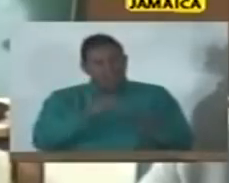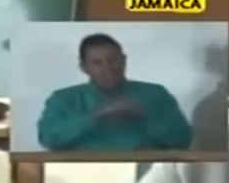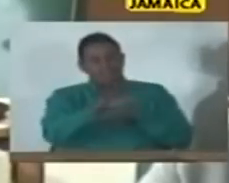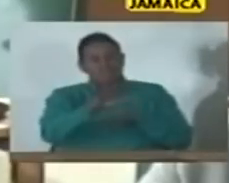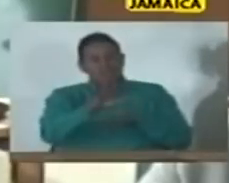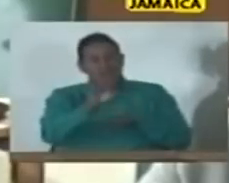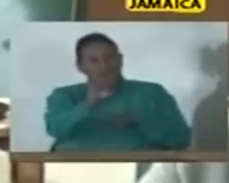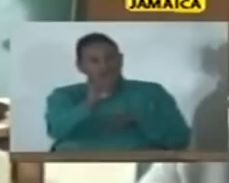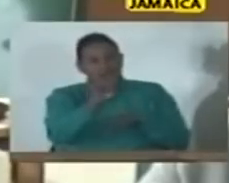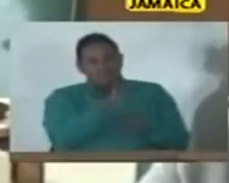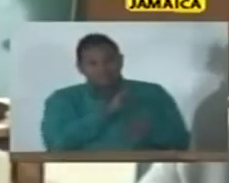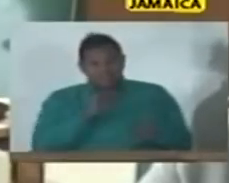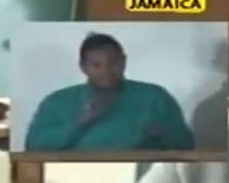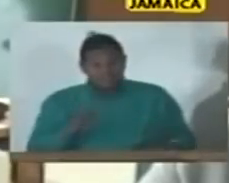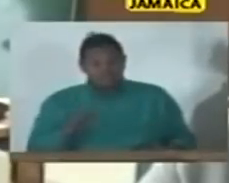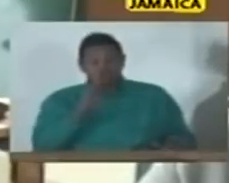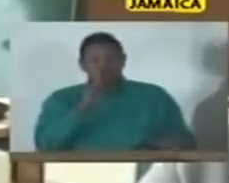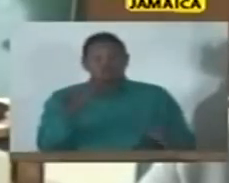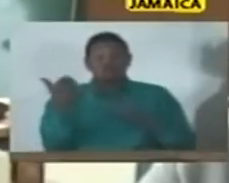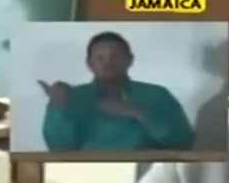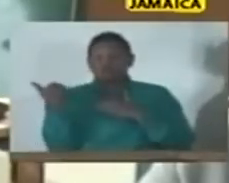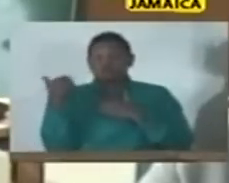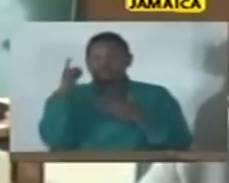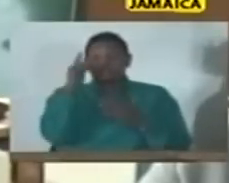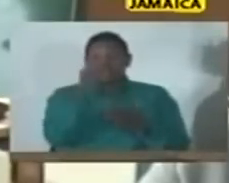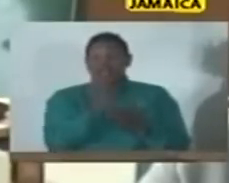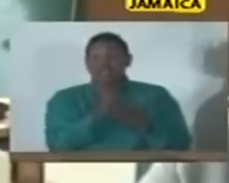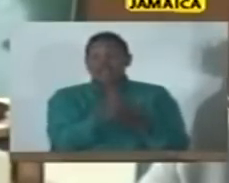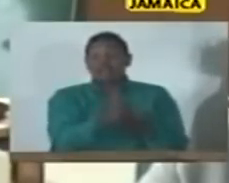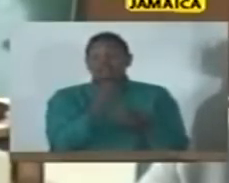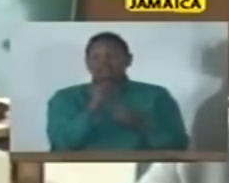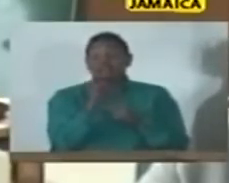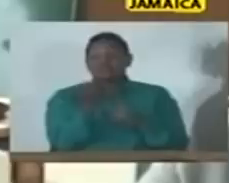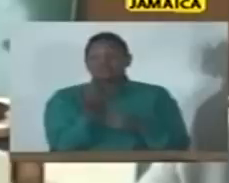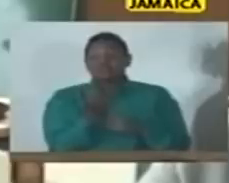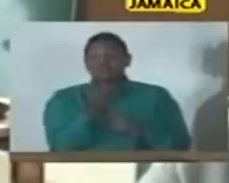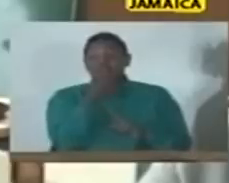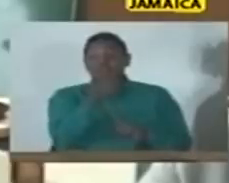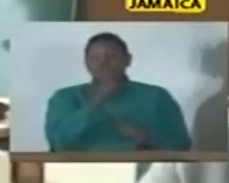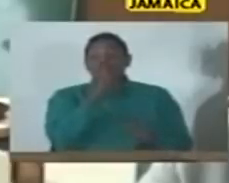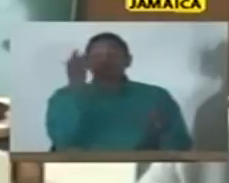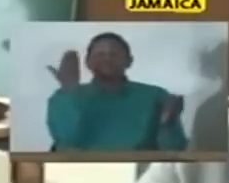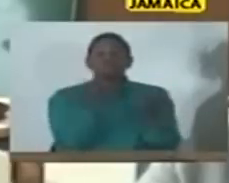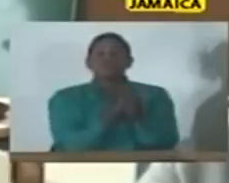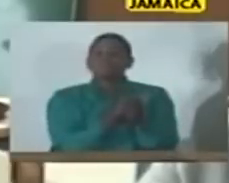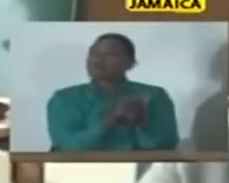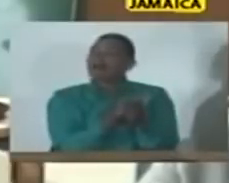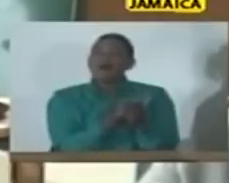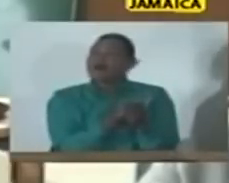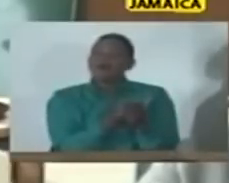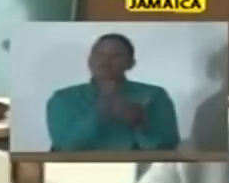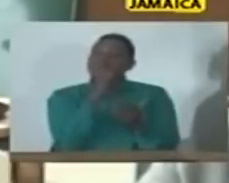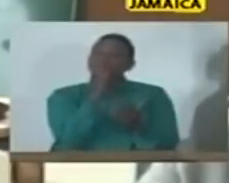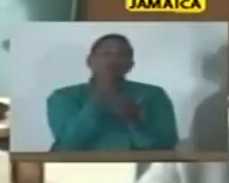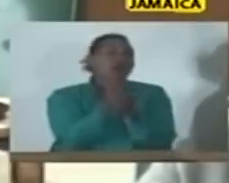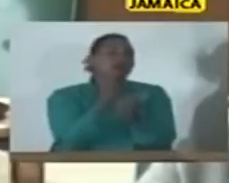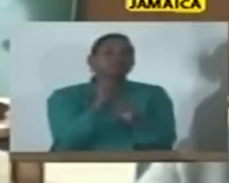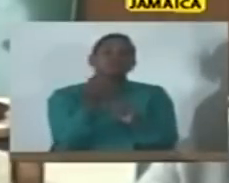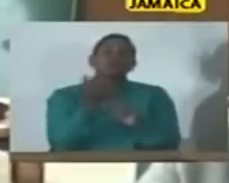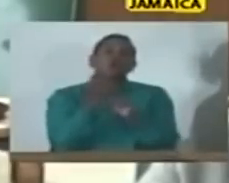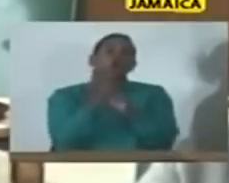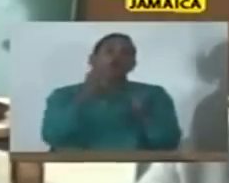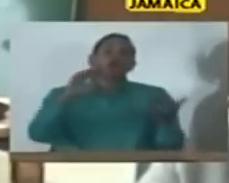lest they believe that they are helping a situation and they are in fact doing the opposite. The ministry